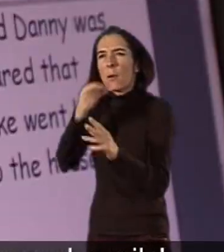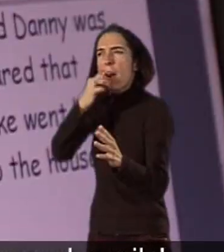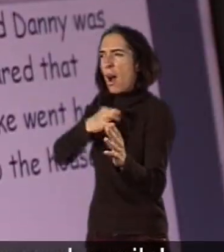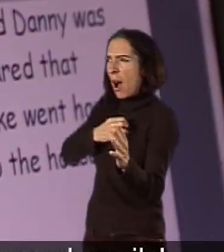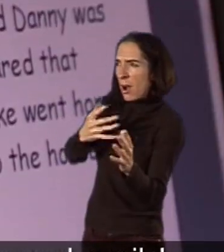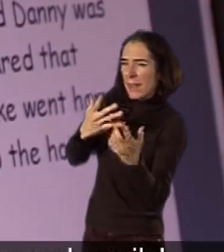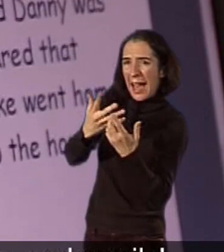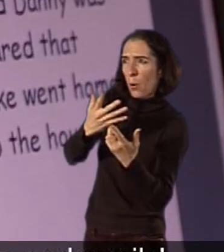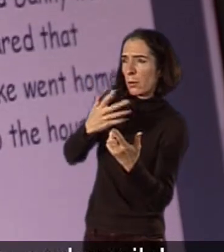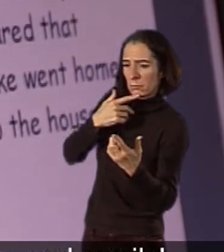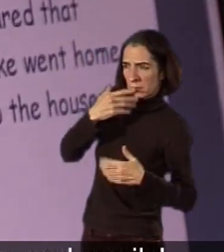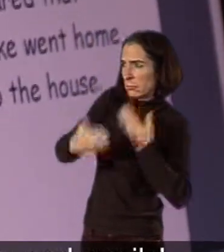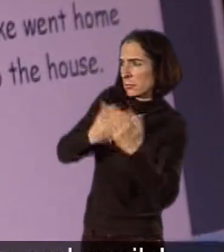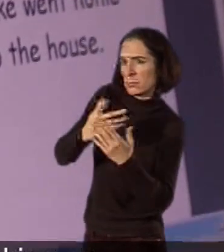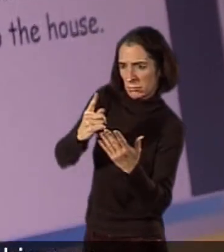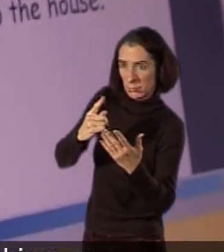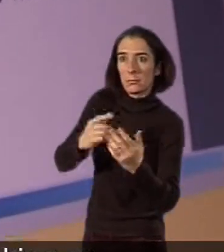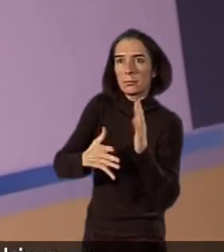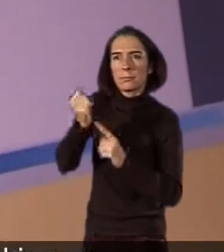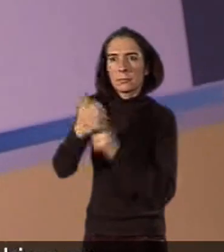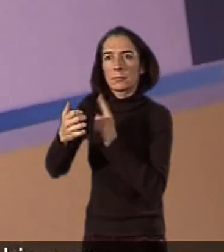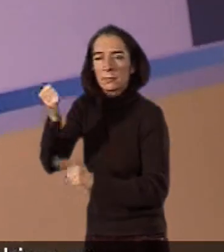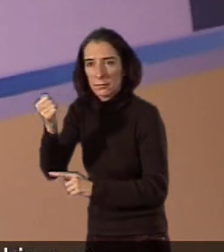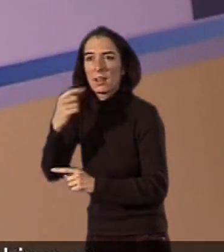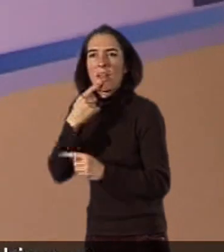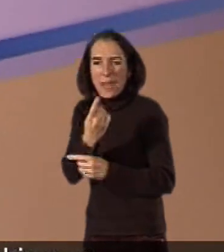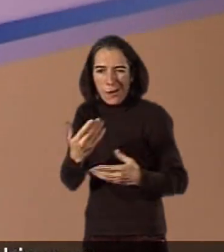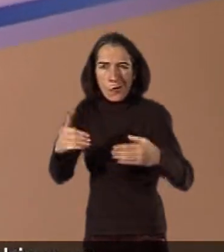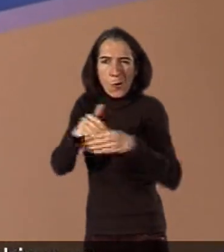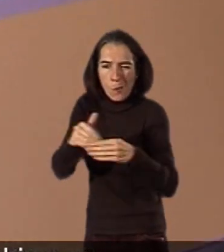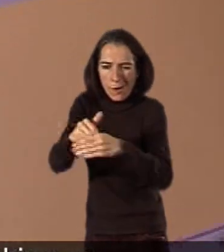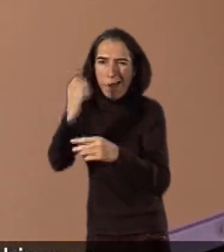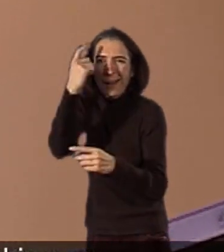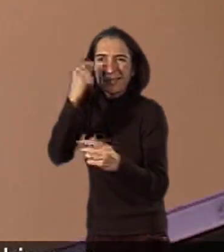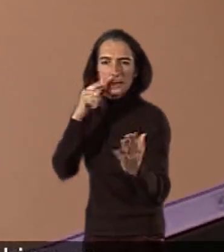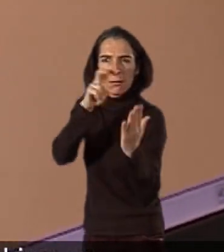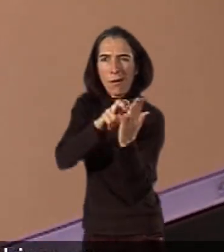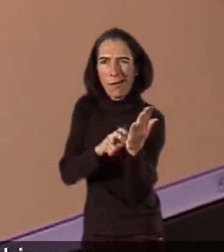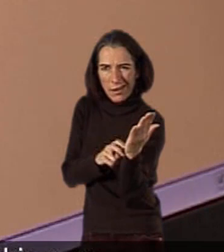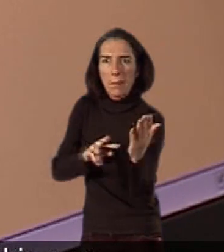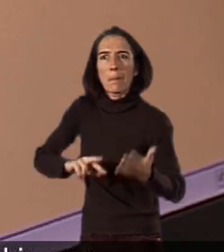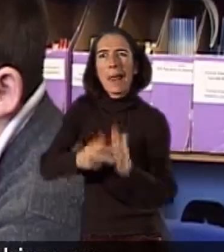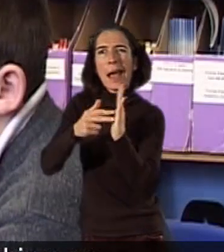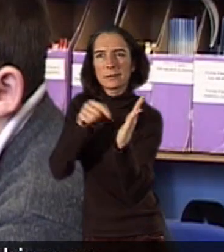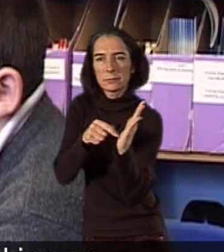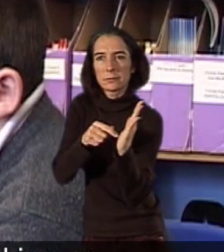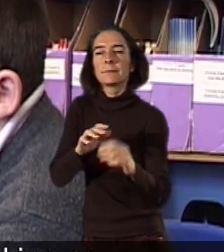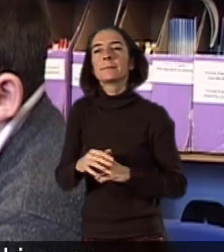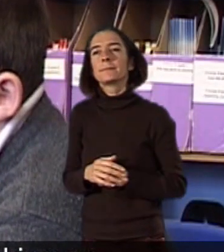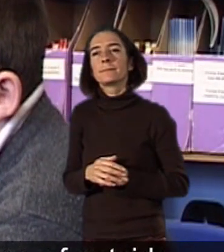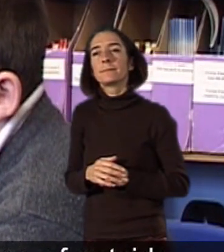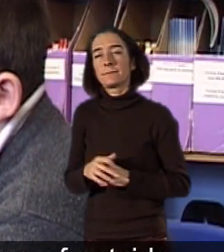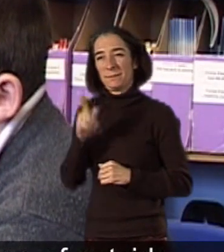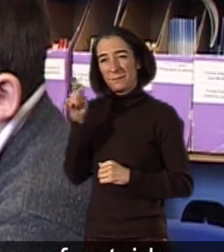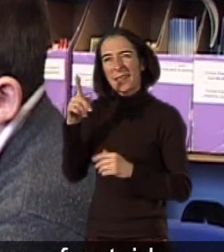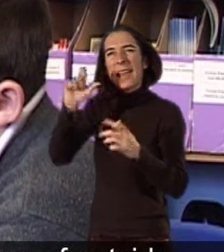pupils' views are then incorporated into their next individual education plan. Since taking on the role of SENCO, Kerry has built